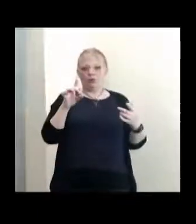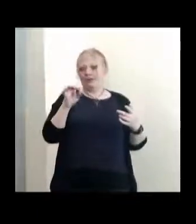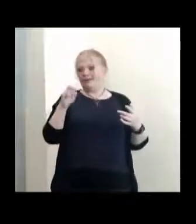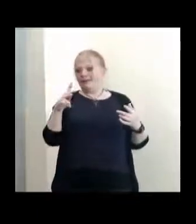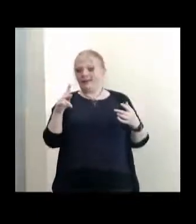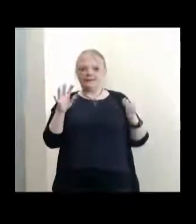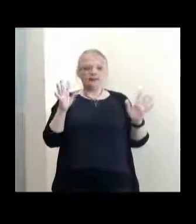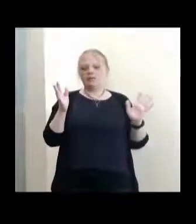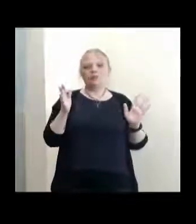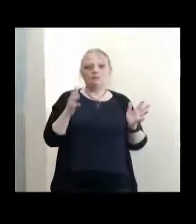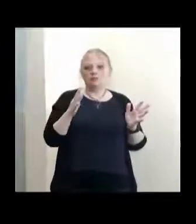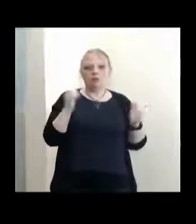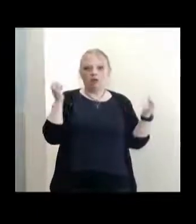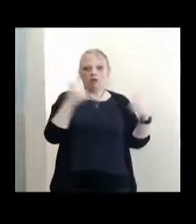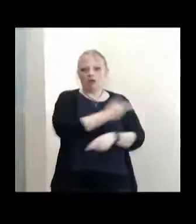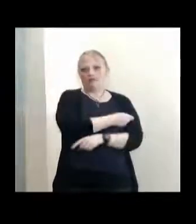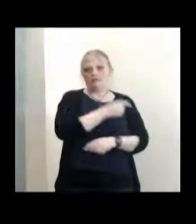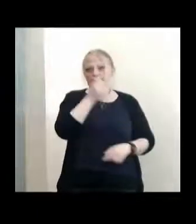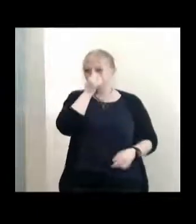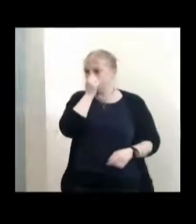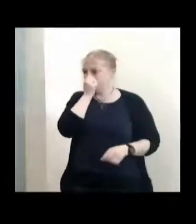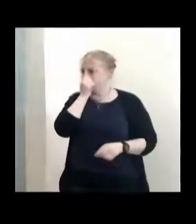is fully vaccinated.